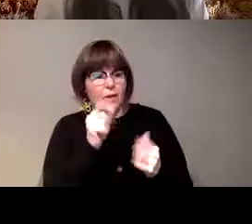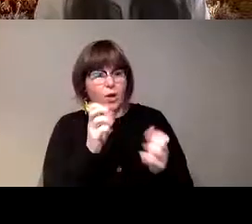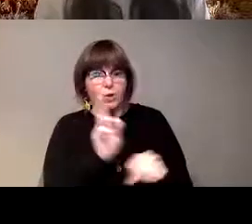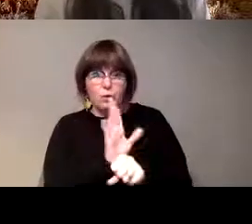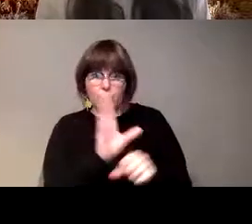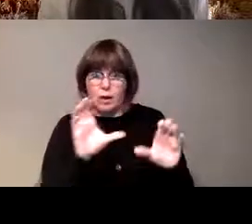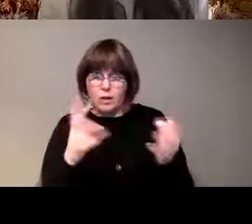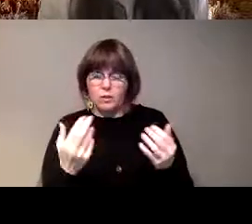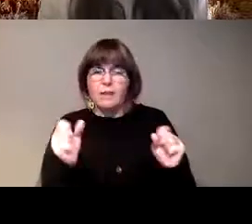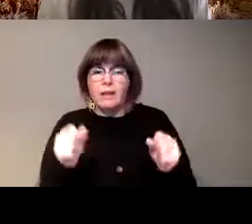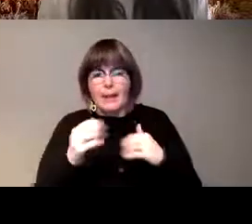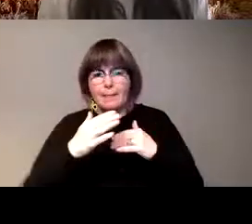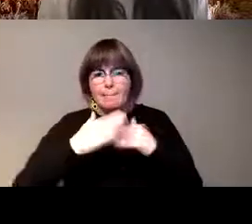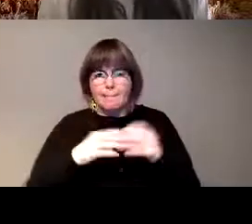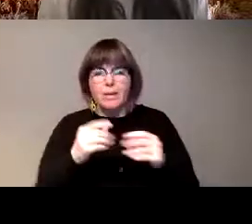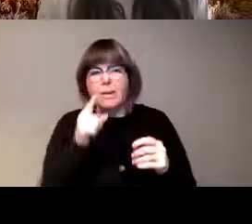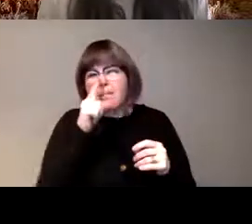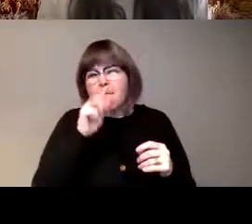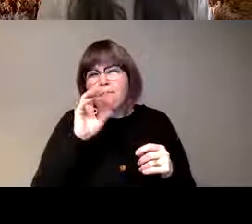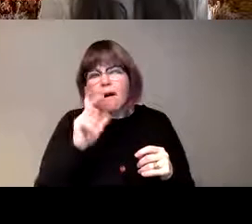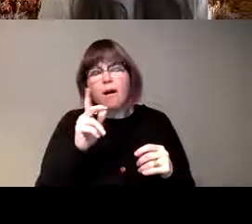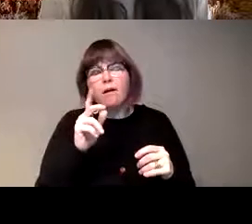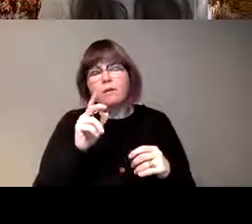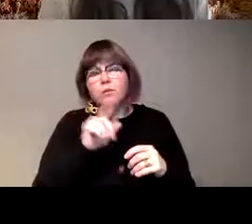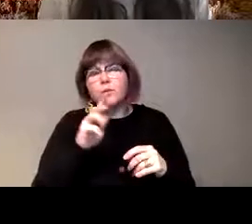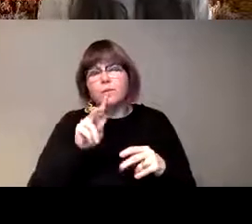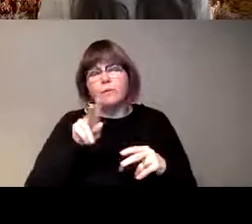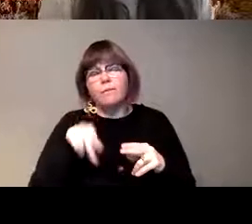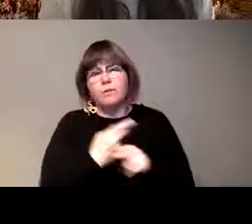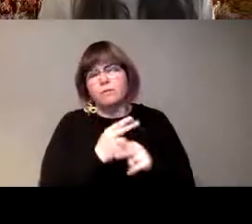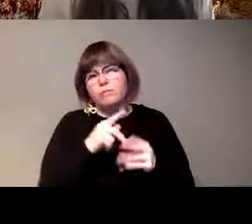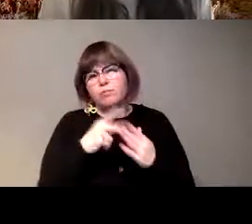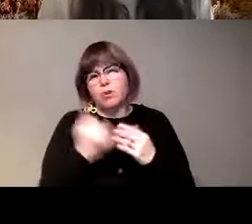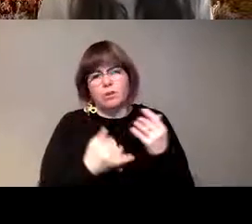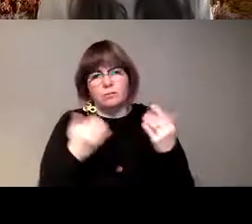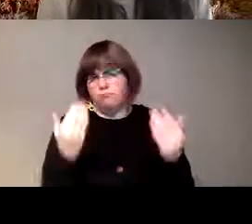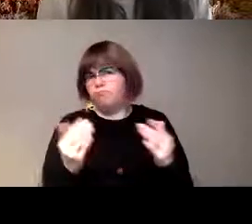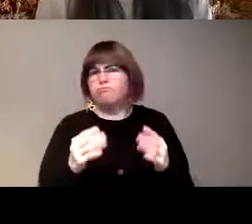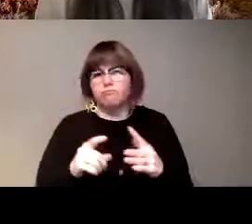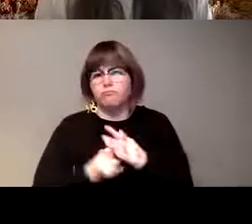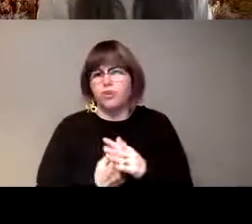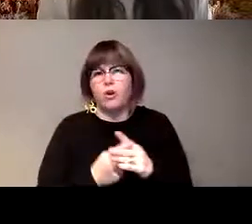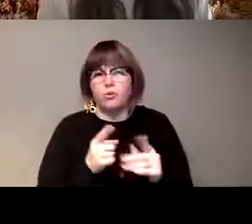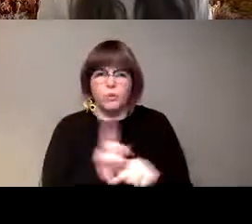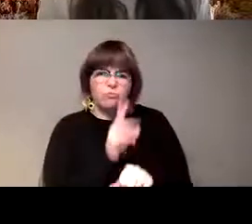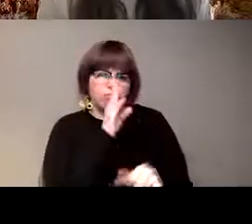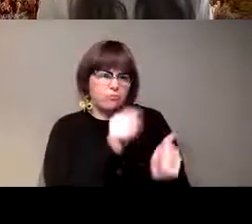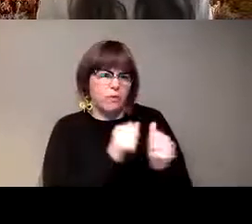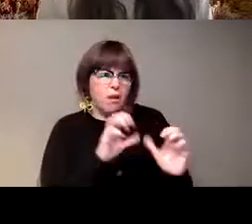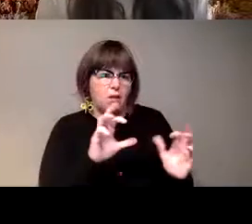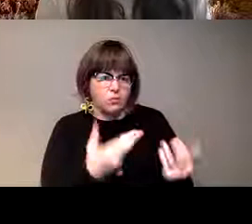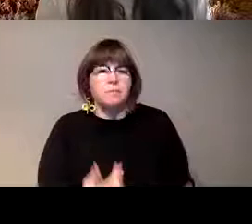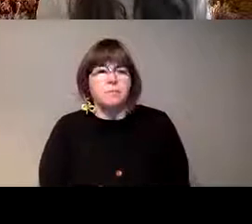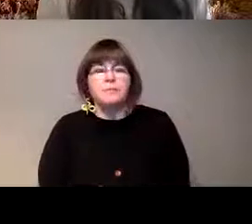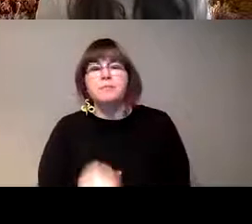classroom, you can build a mock Zooniverse project and launch it right away without going through beta and use it directly in your class. So if